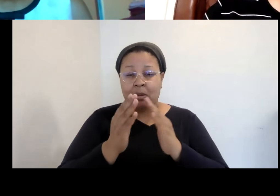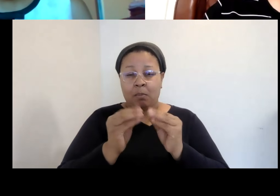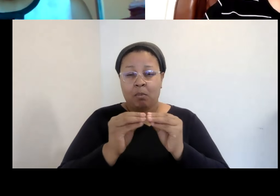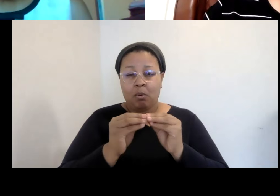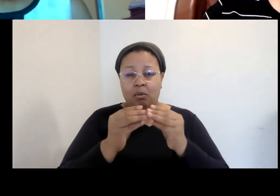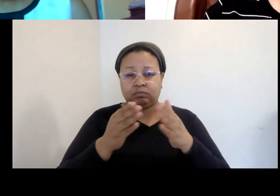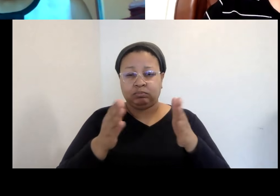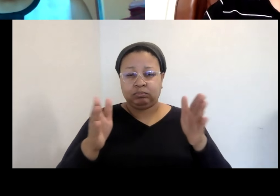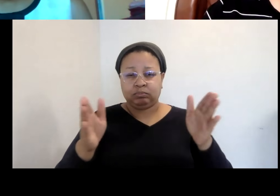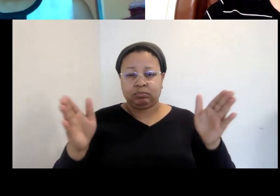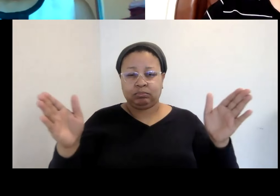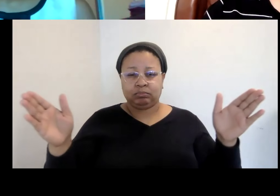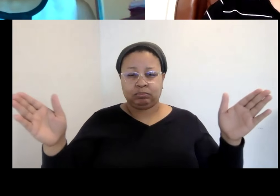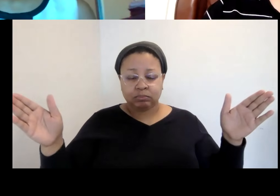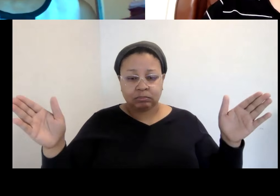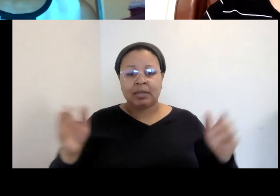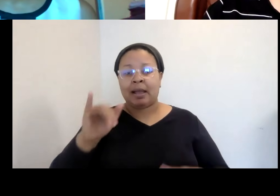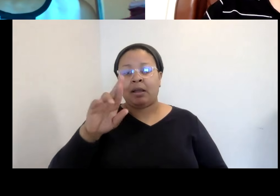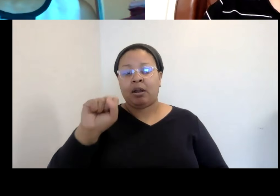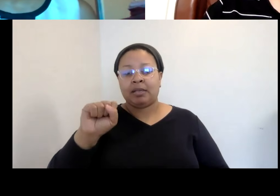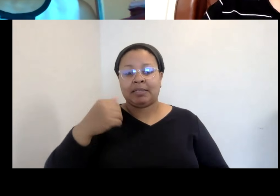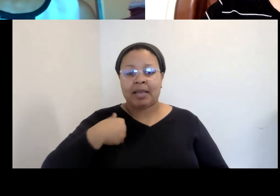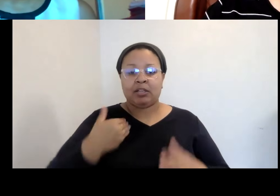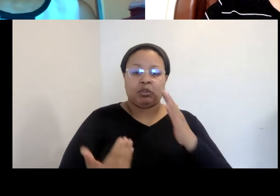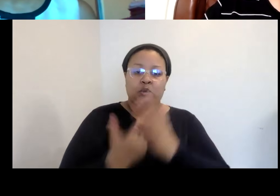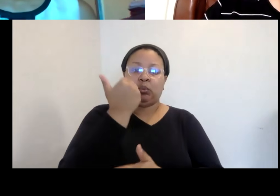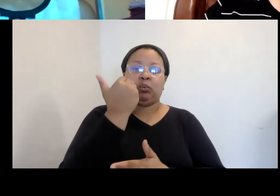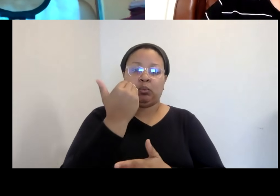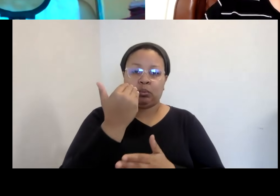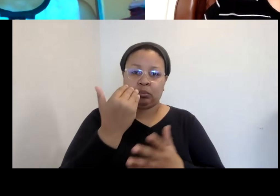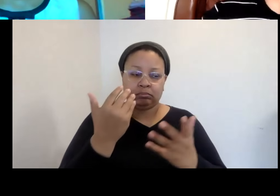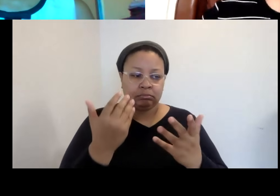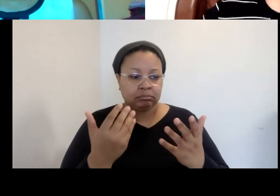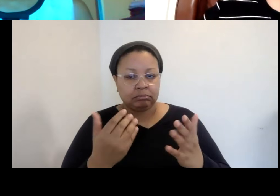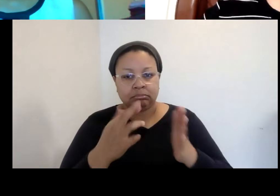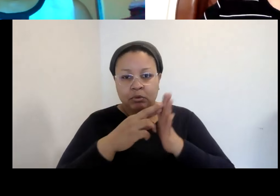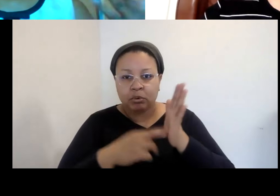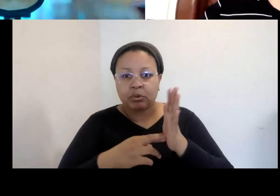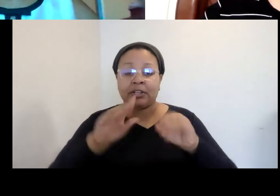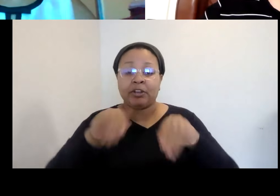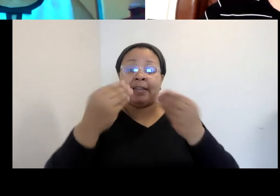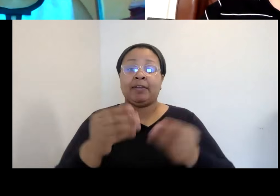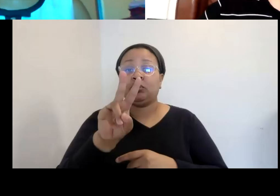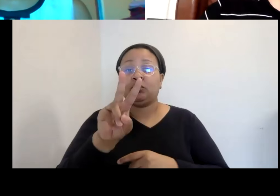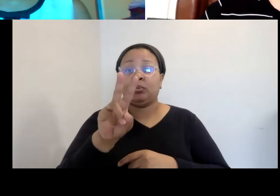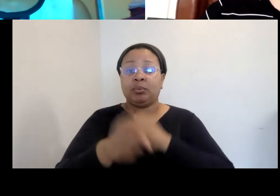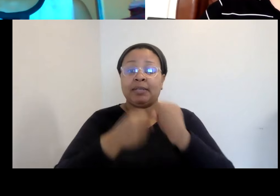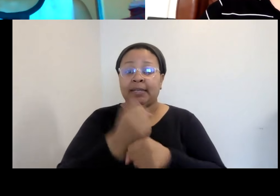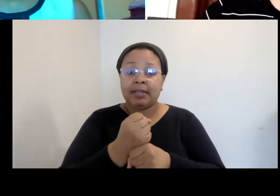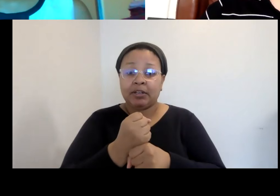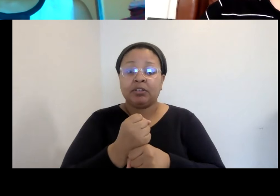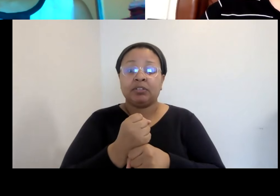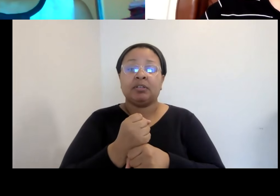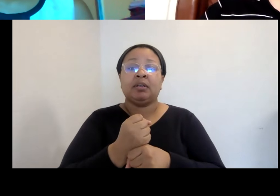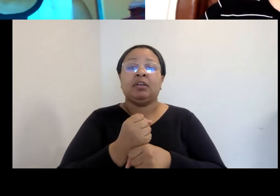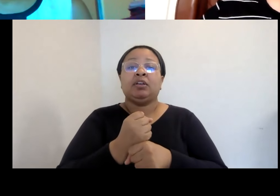new federal ABLE legislations. Actually, they're giving ABLE programs 2 years to basically update their programs